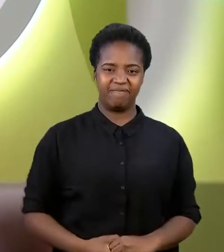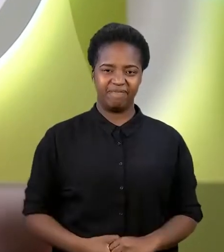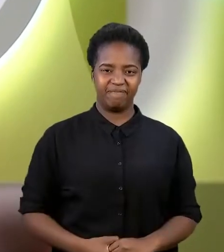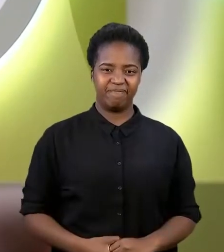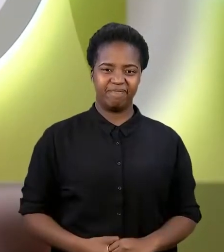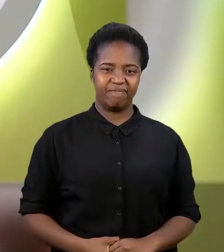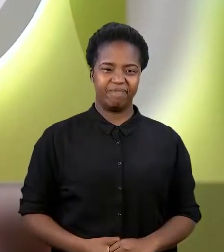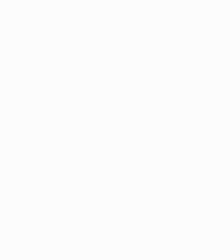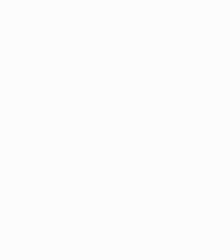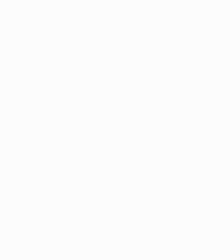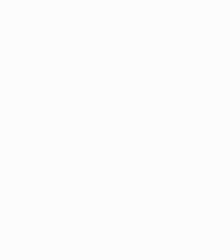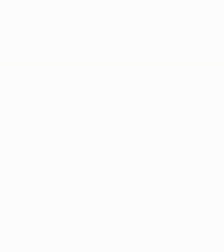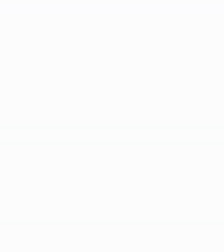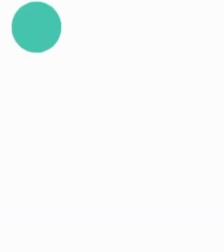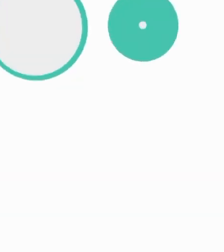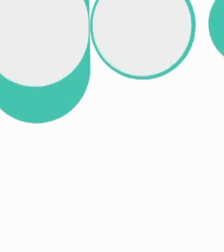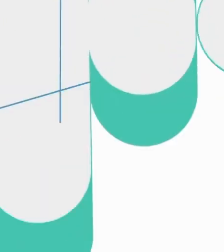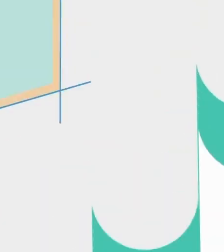hae Innocentia.